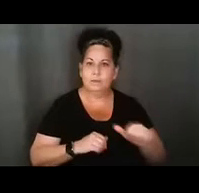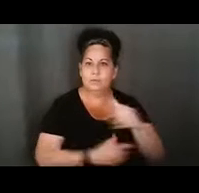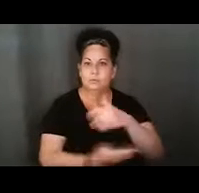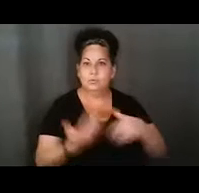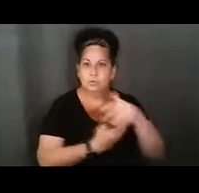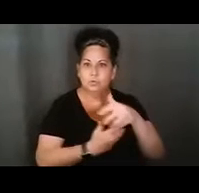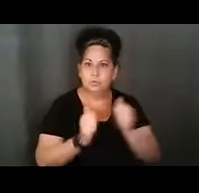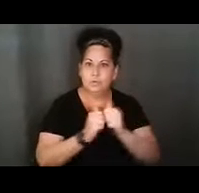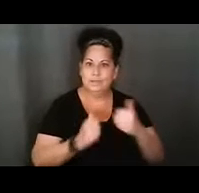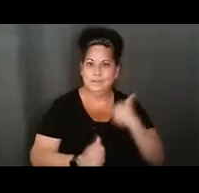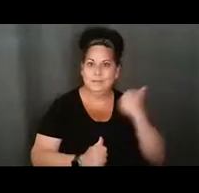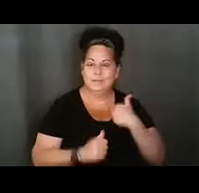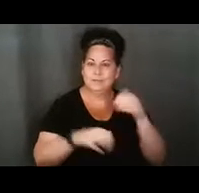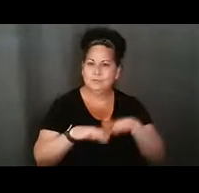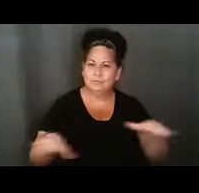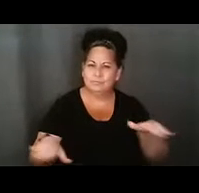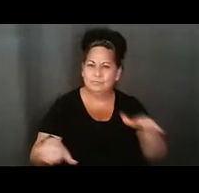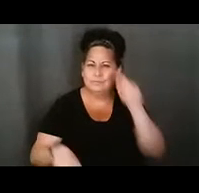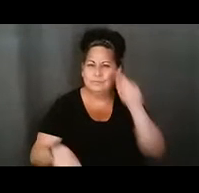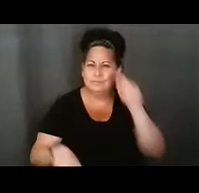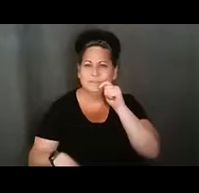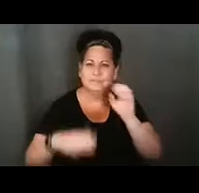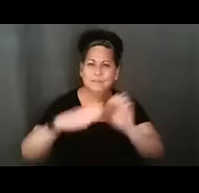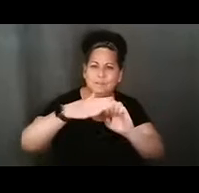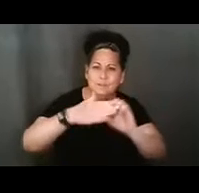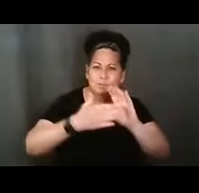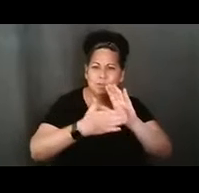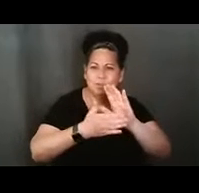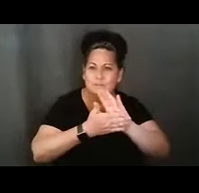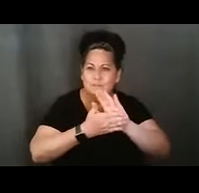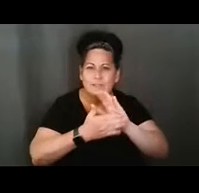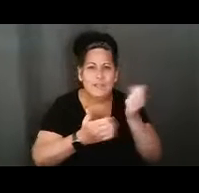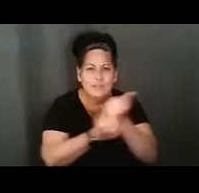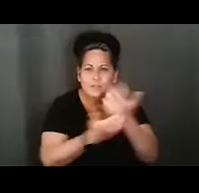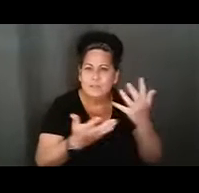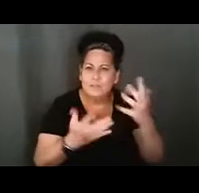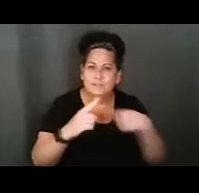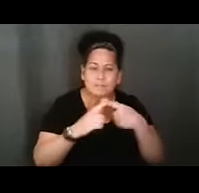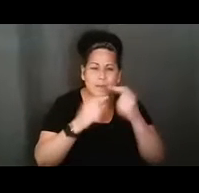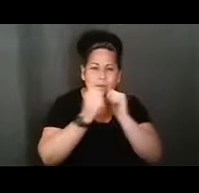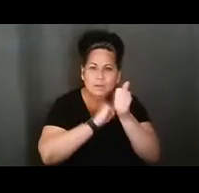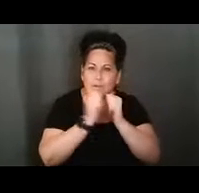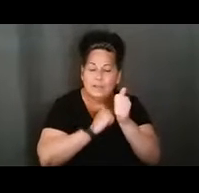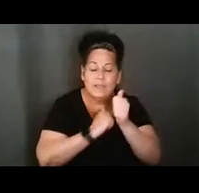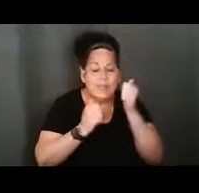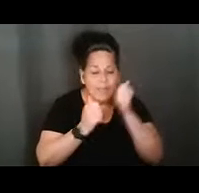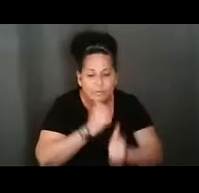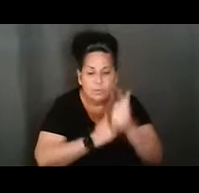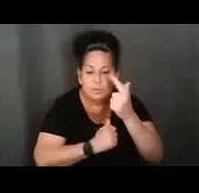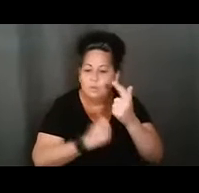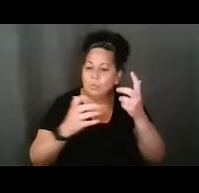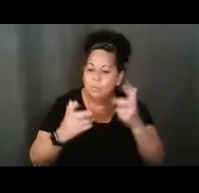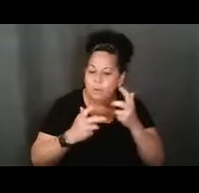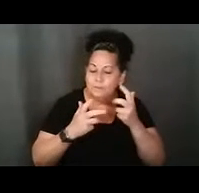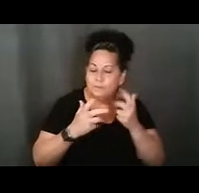with teenagers, elementary kids, I mean, everything is about competition. If you notice in elementary school, everybody wants to be at